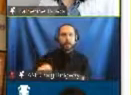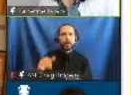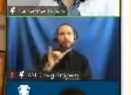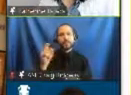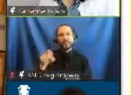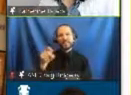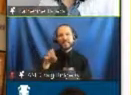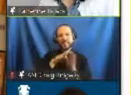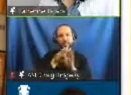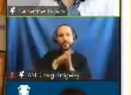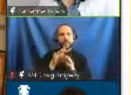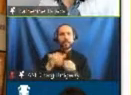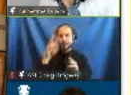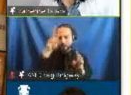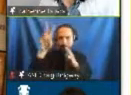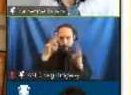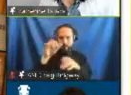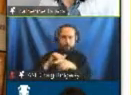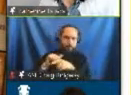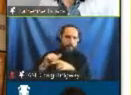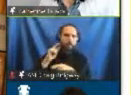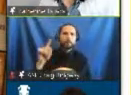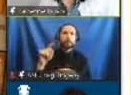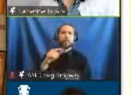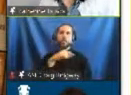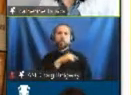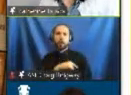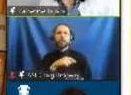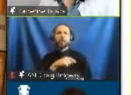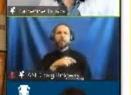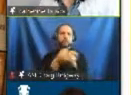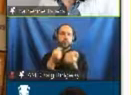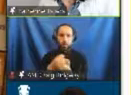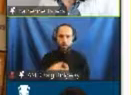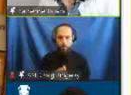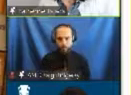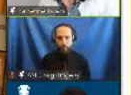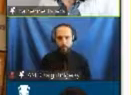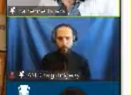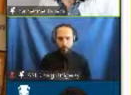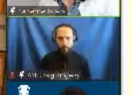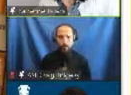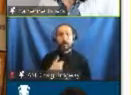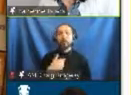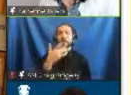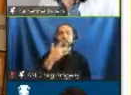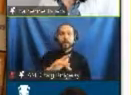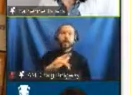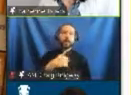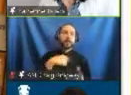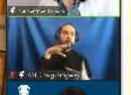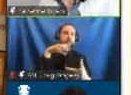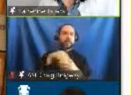of innovative practices to ensure quality employment supports. I have been fortunate to be a part